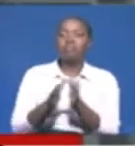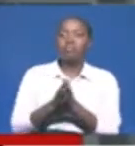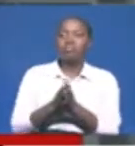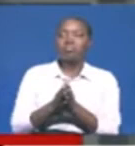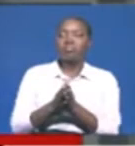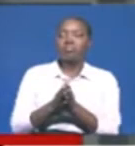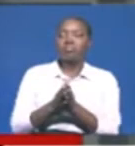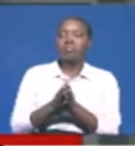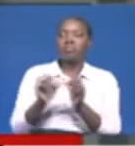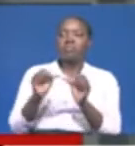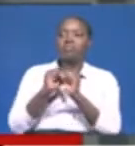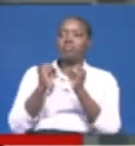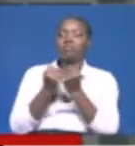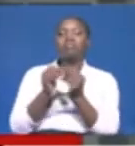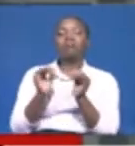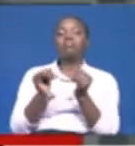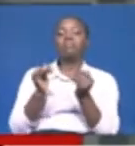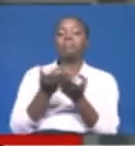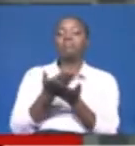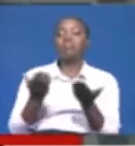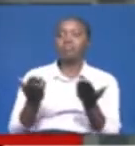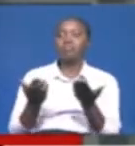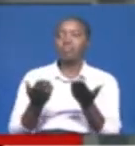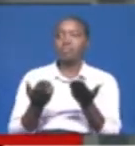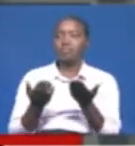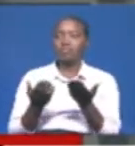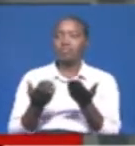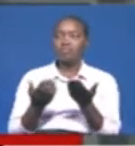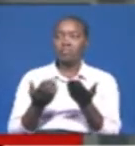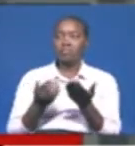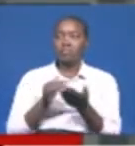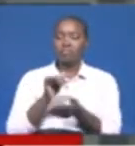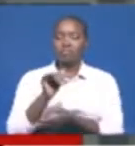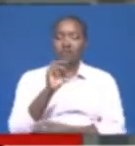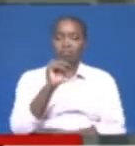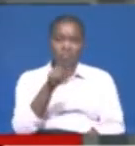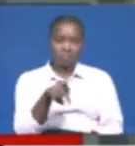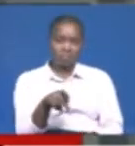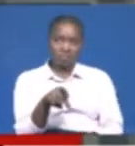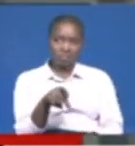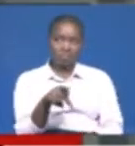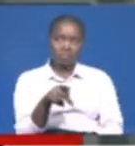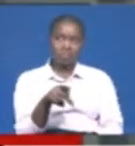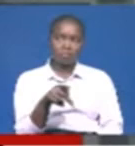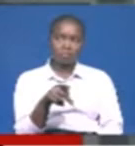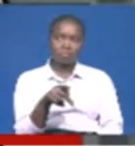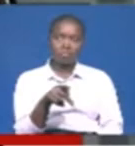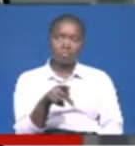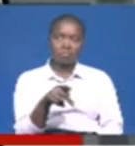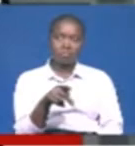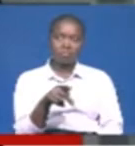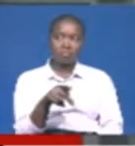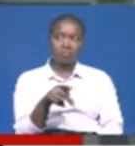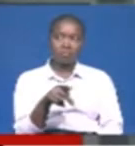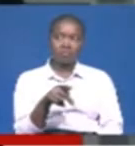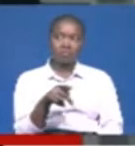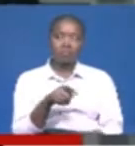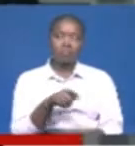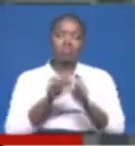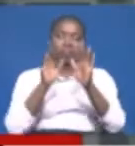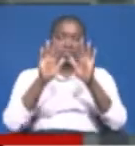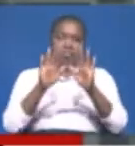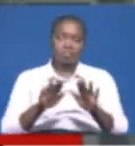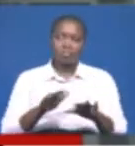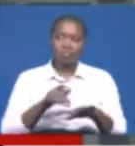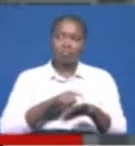have socialized people out there is that a member of parliament, and by the way, they see it, right? Because when it comes to campaign time, there seems